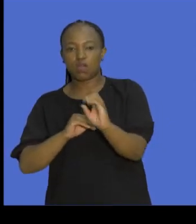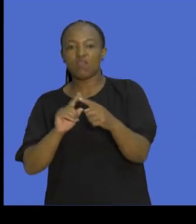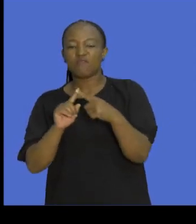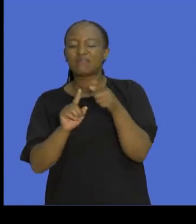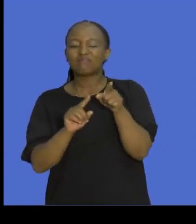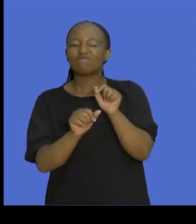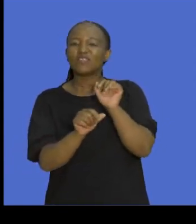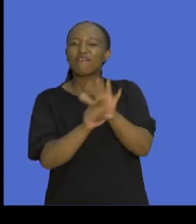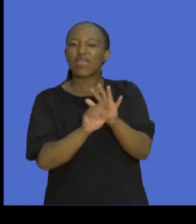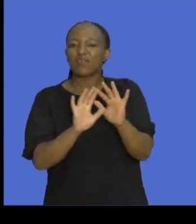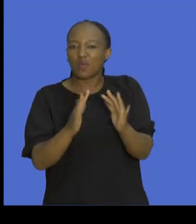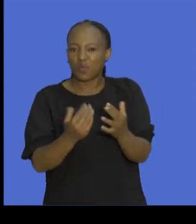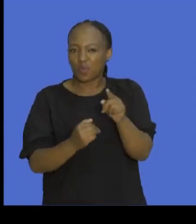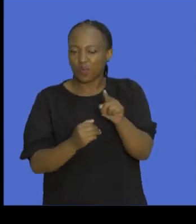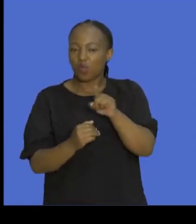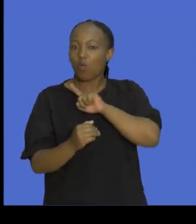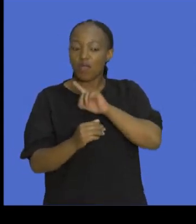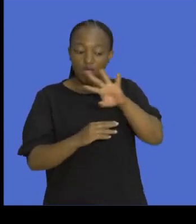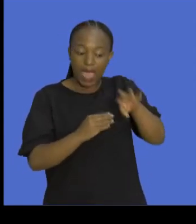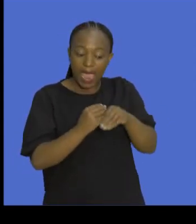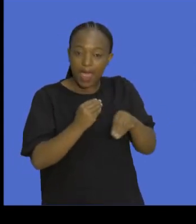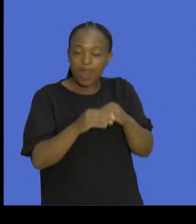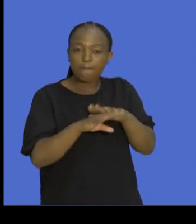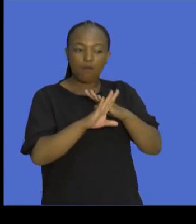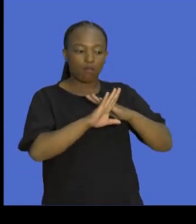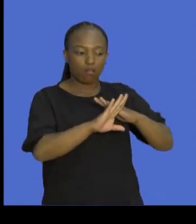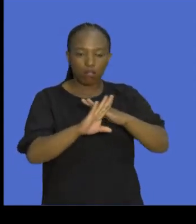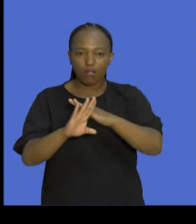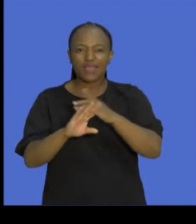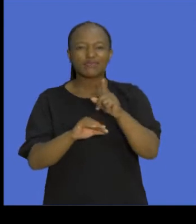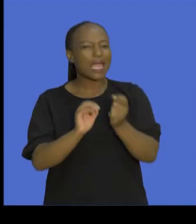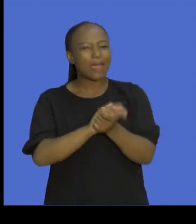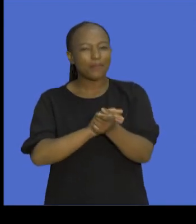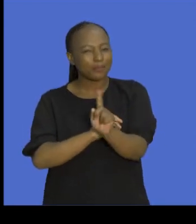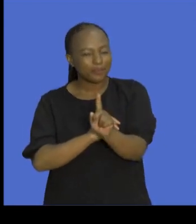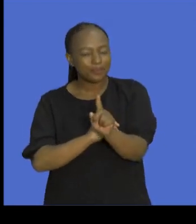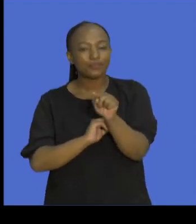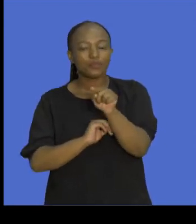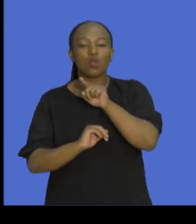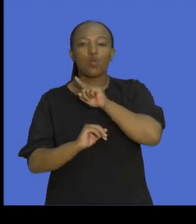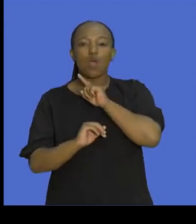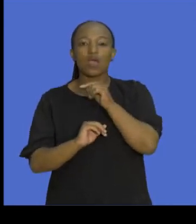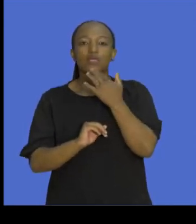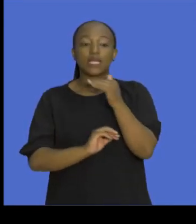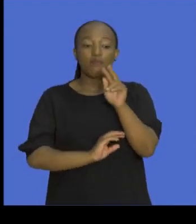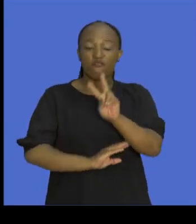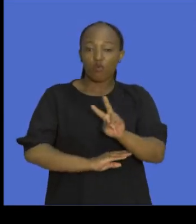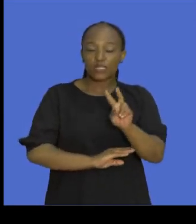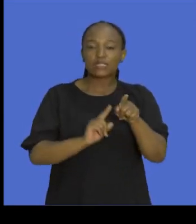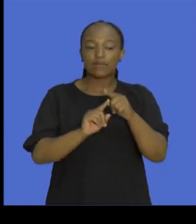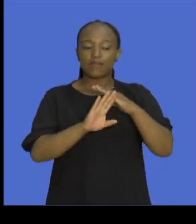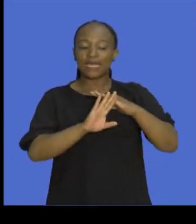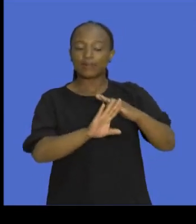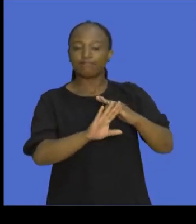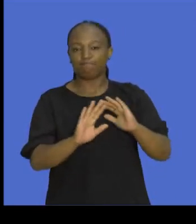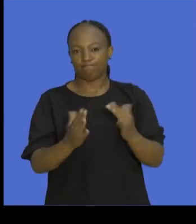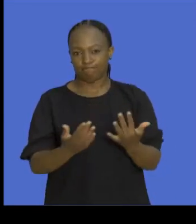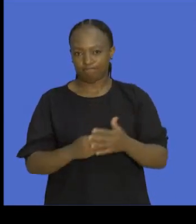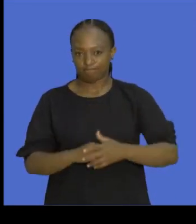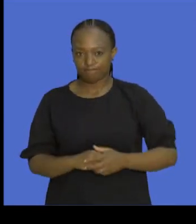have if we add more resistors on the current as well as the voltage as well as resistance. But today